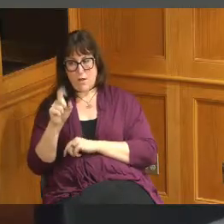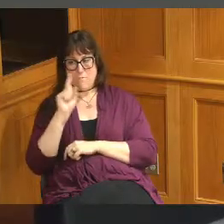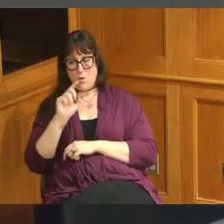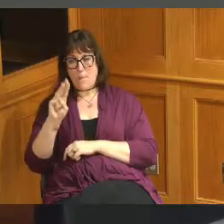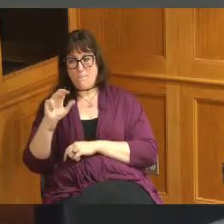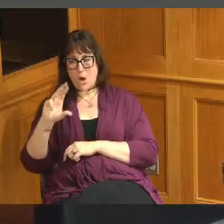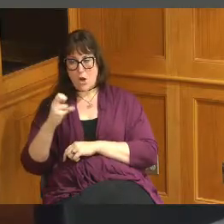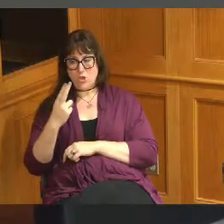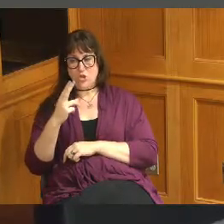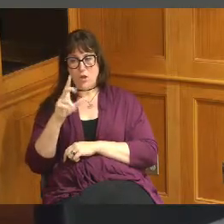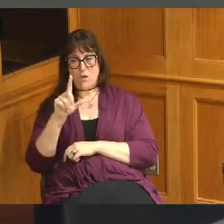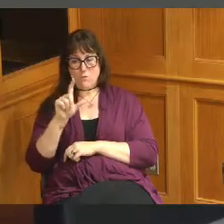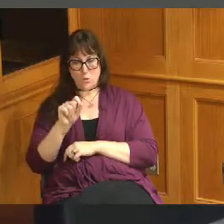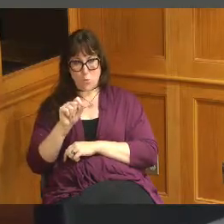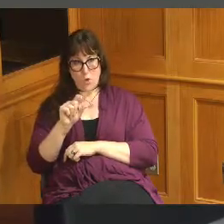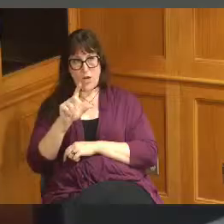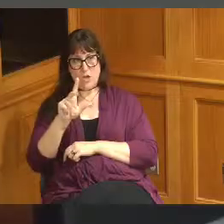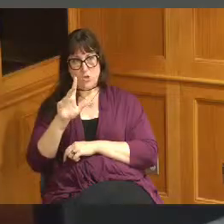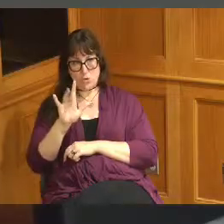of 2025. That's at